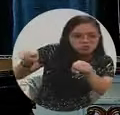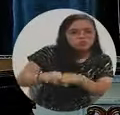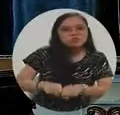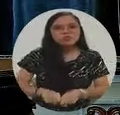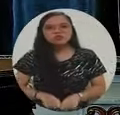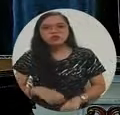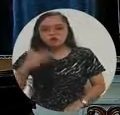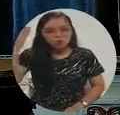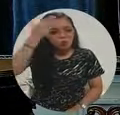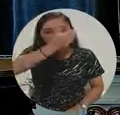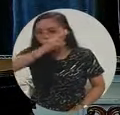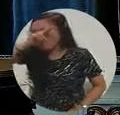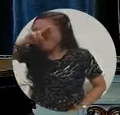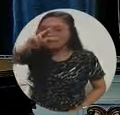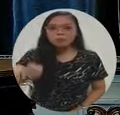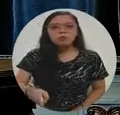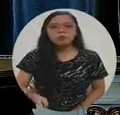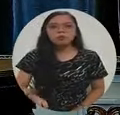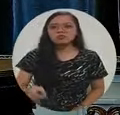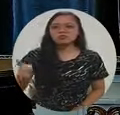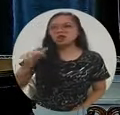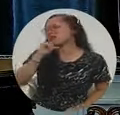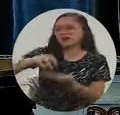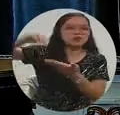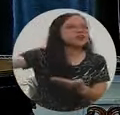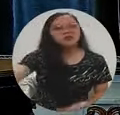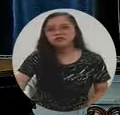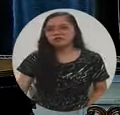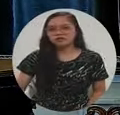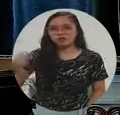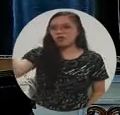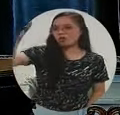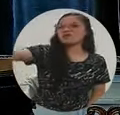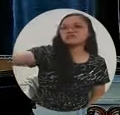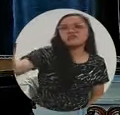You expect many things. Sometimes we think about ourselves only.